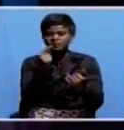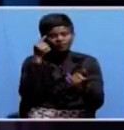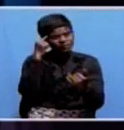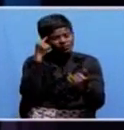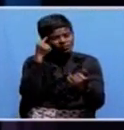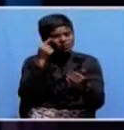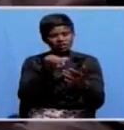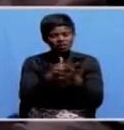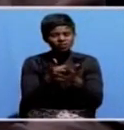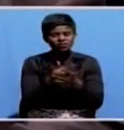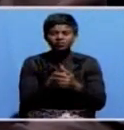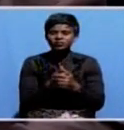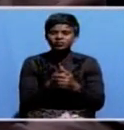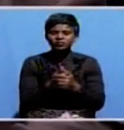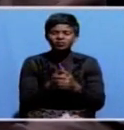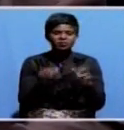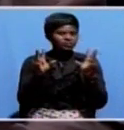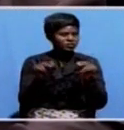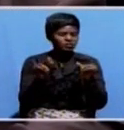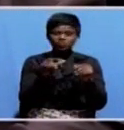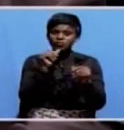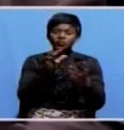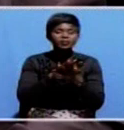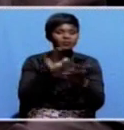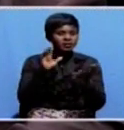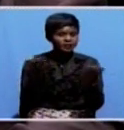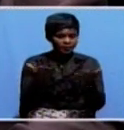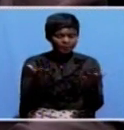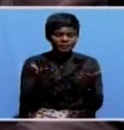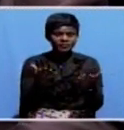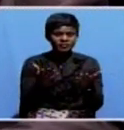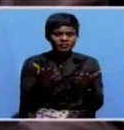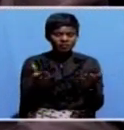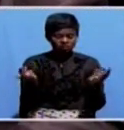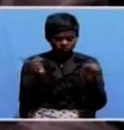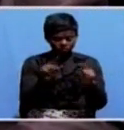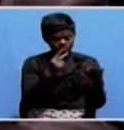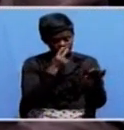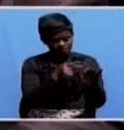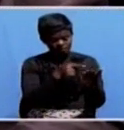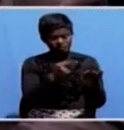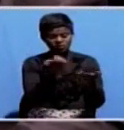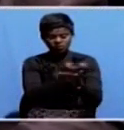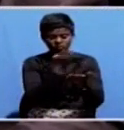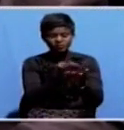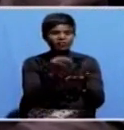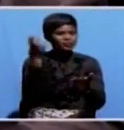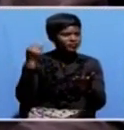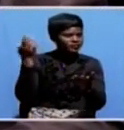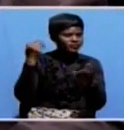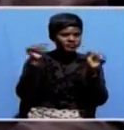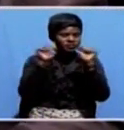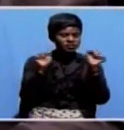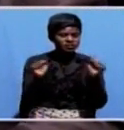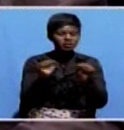much? No, it wasn't too much, because if you look at the economy, the way it was structured